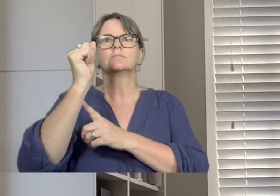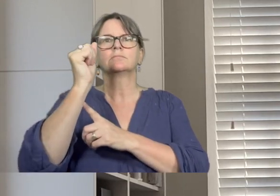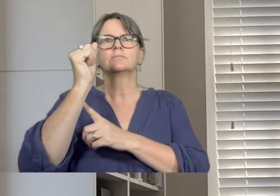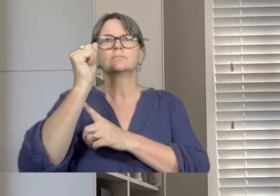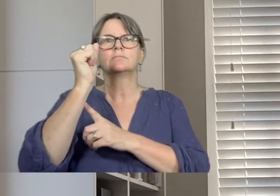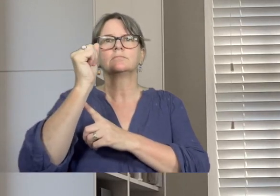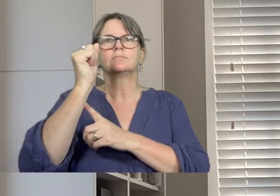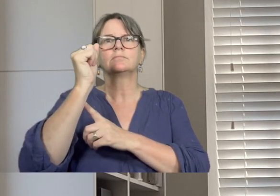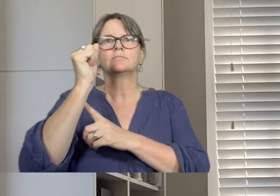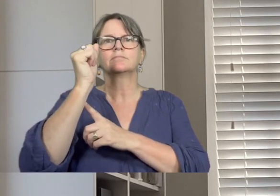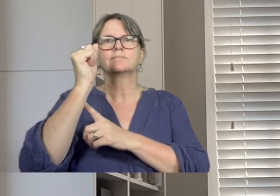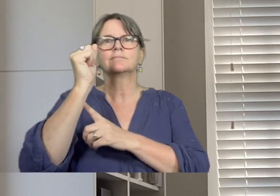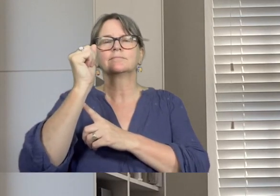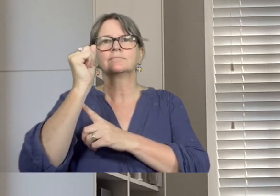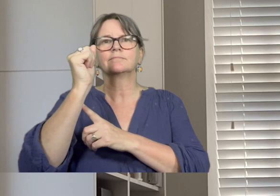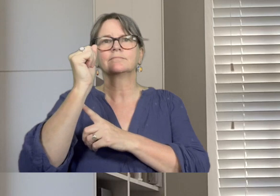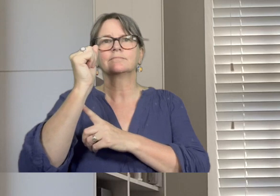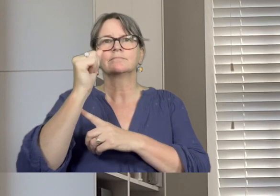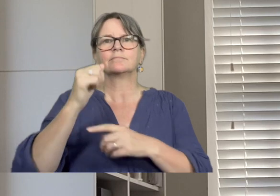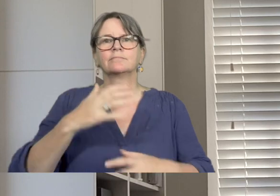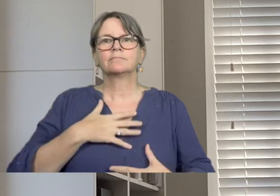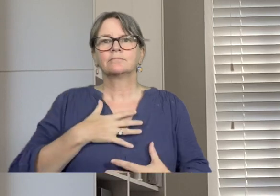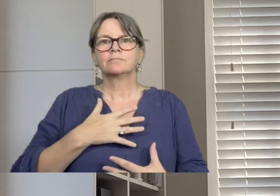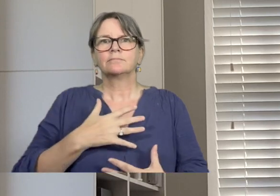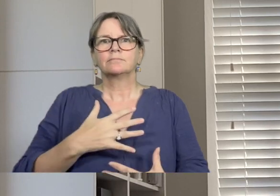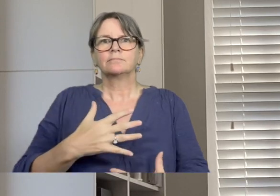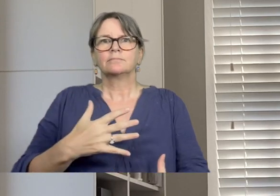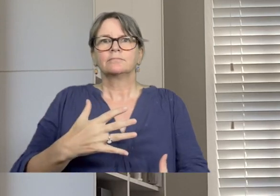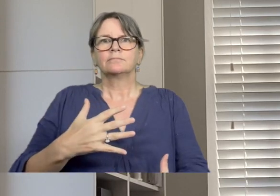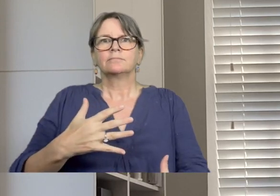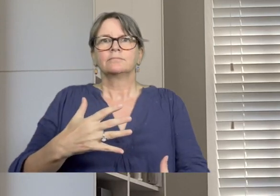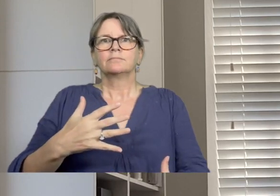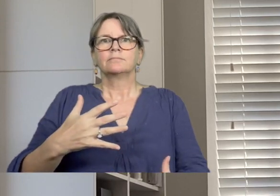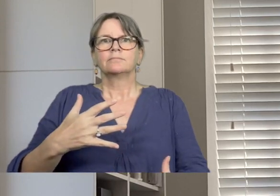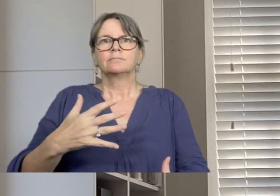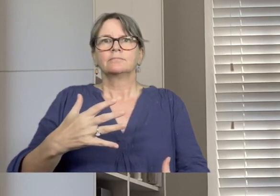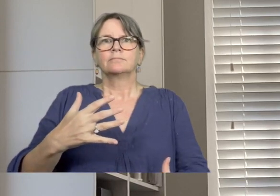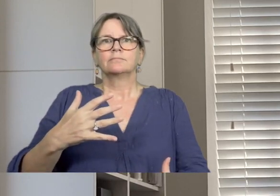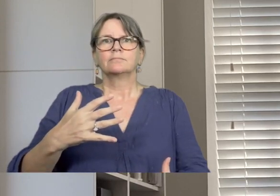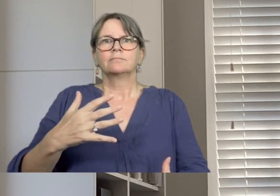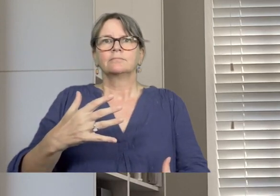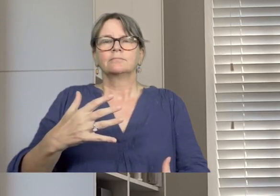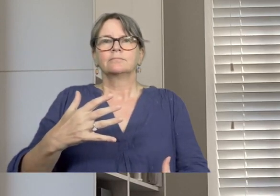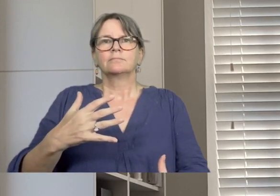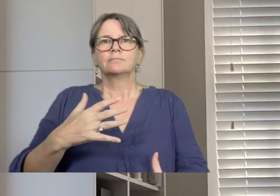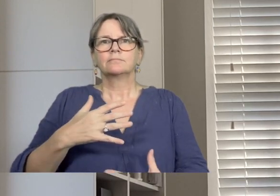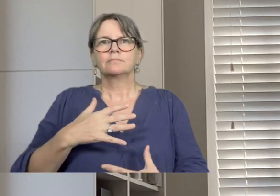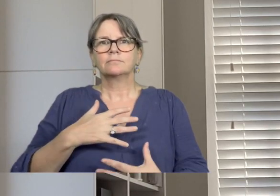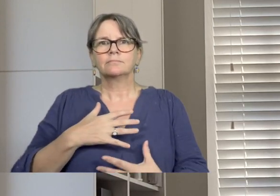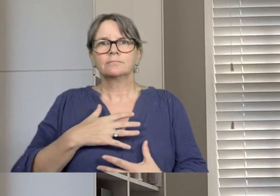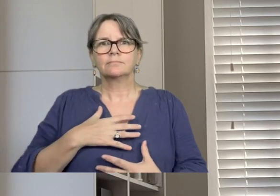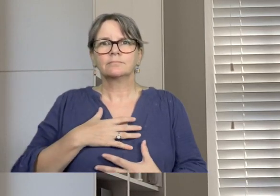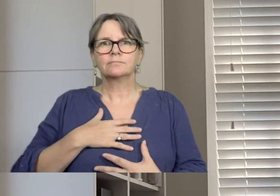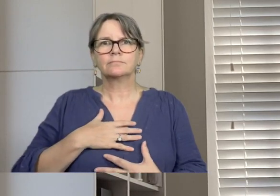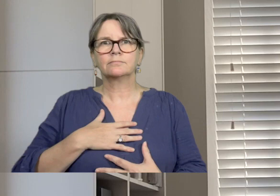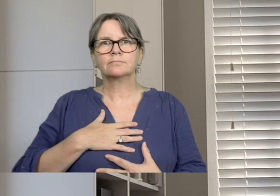the spine to just unroll back up to the top. Feel the back of the body really stacking as we arrive. One more, breath